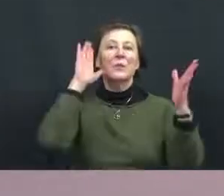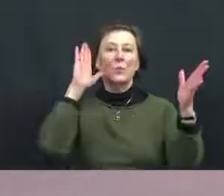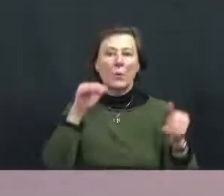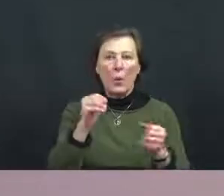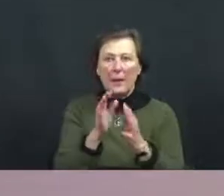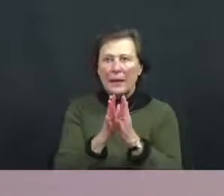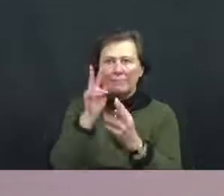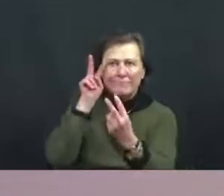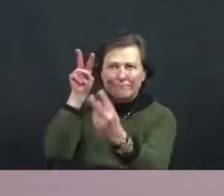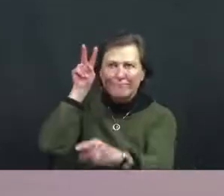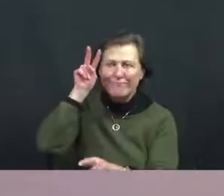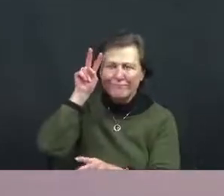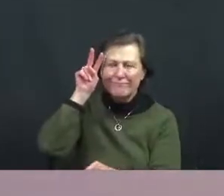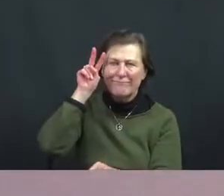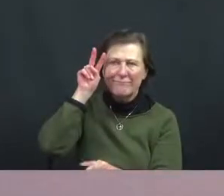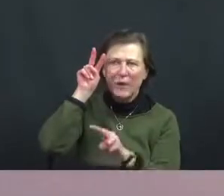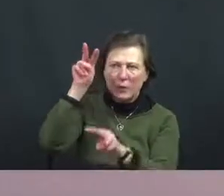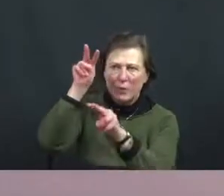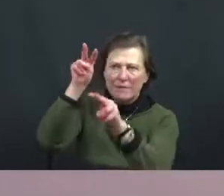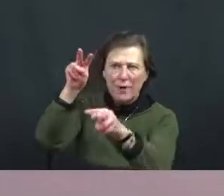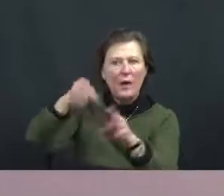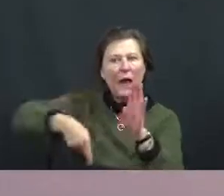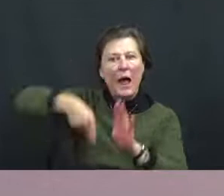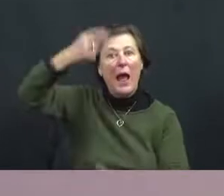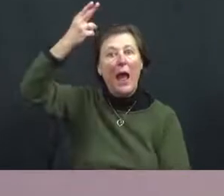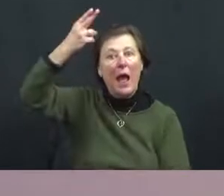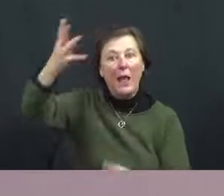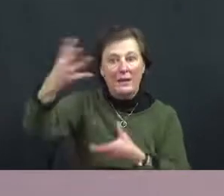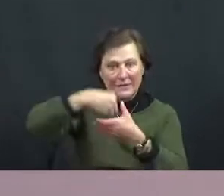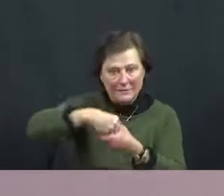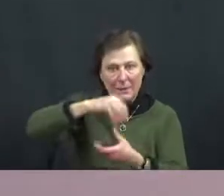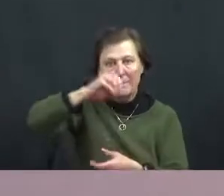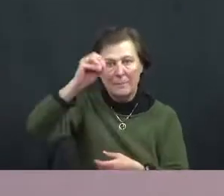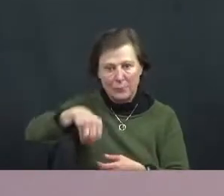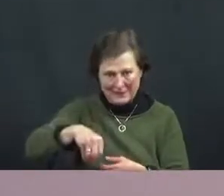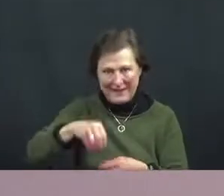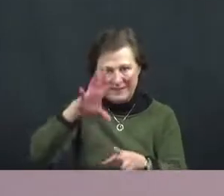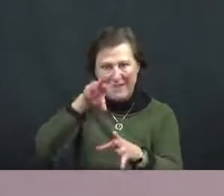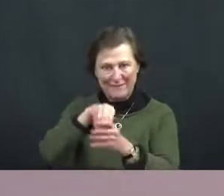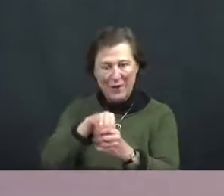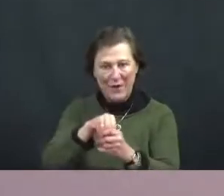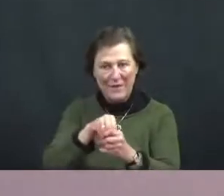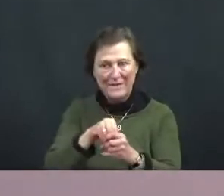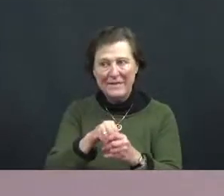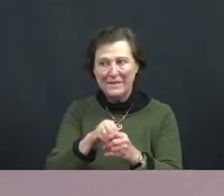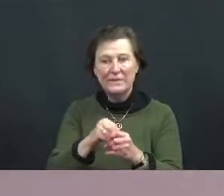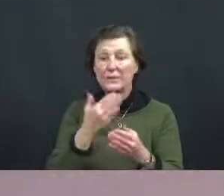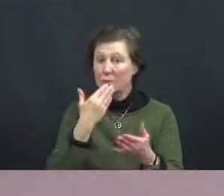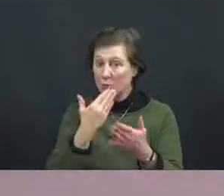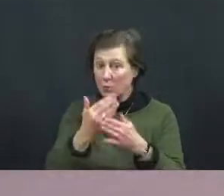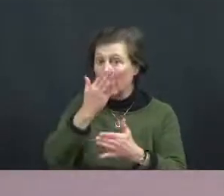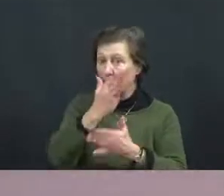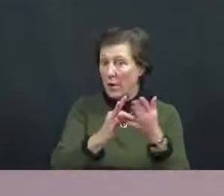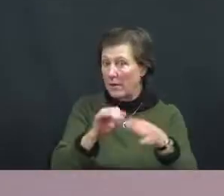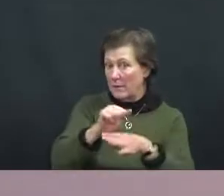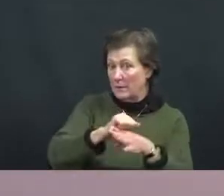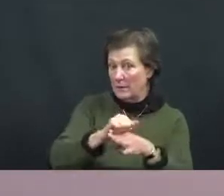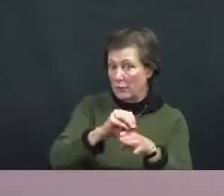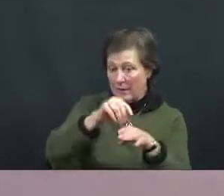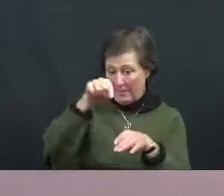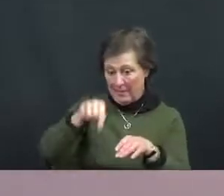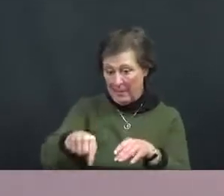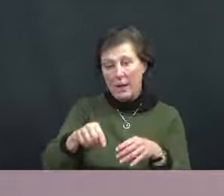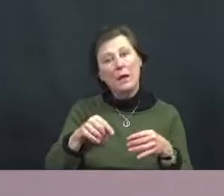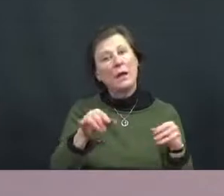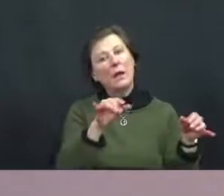a high rate of participation. A good deal of the training in this program has to do with